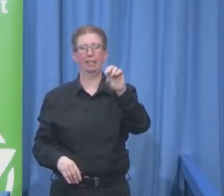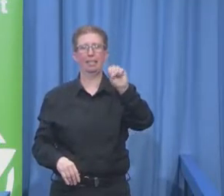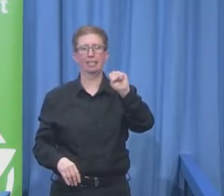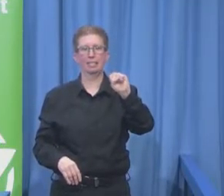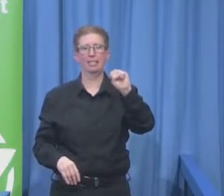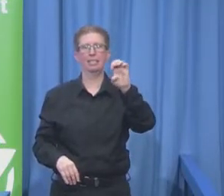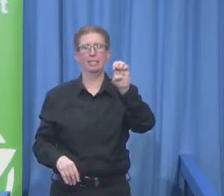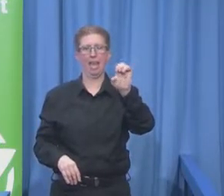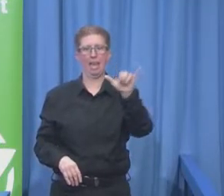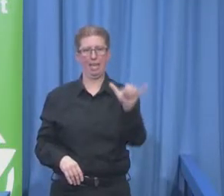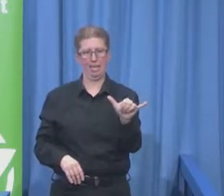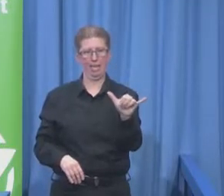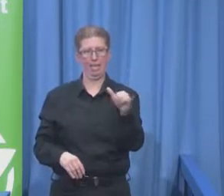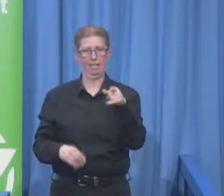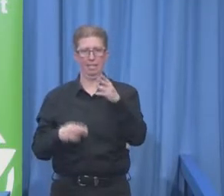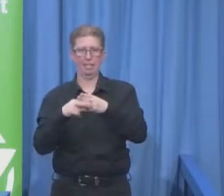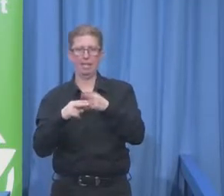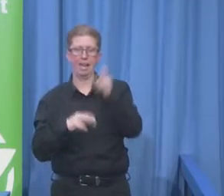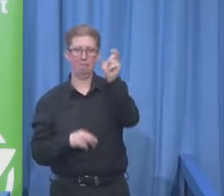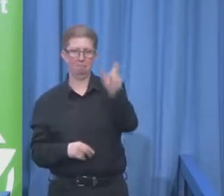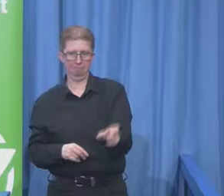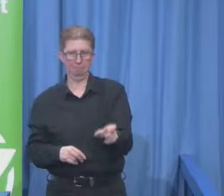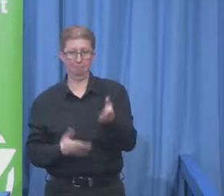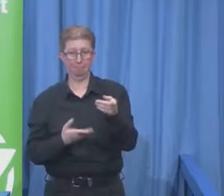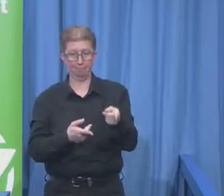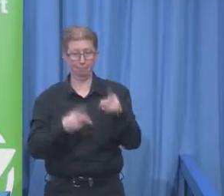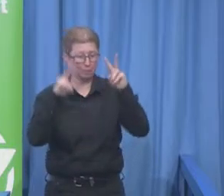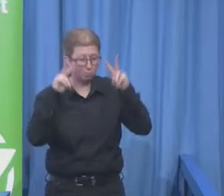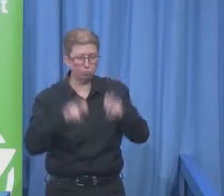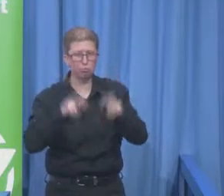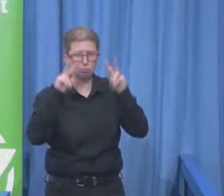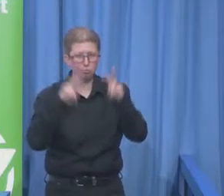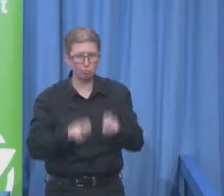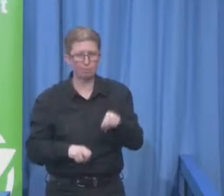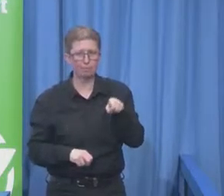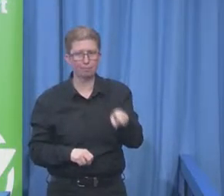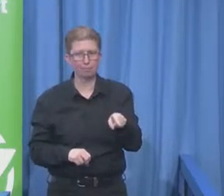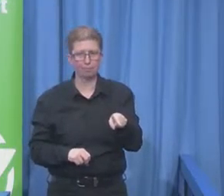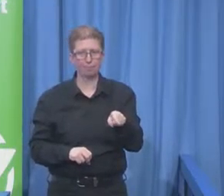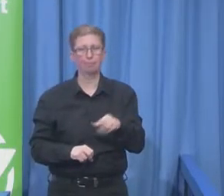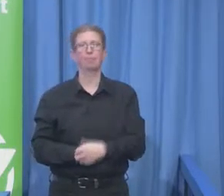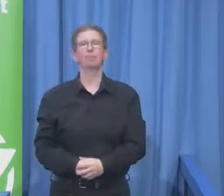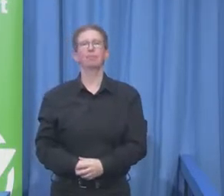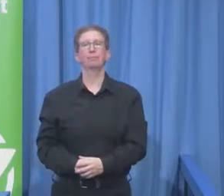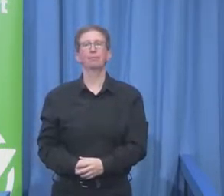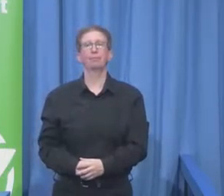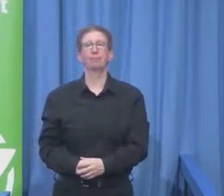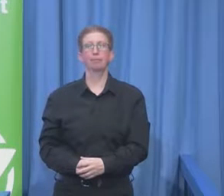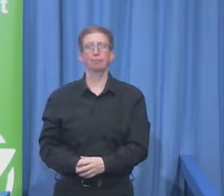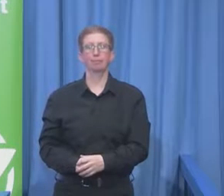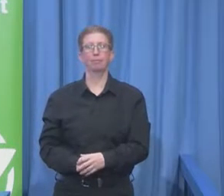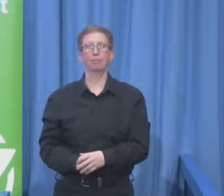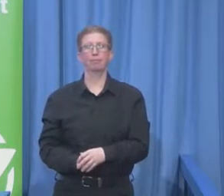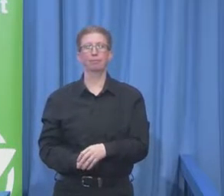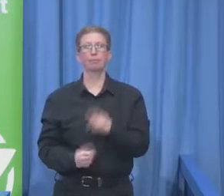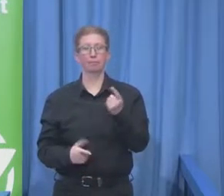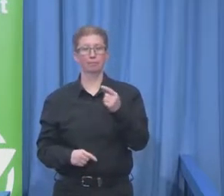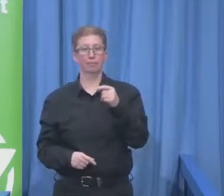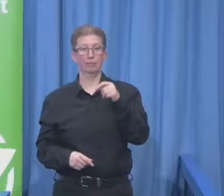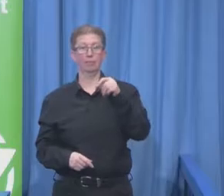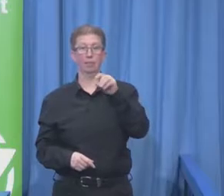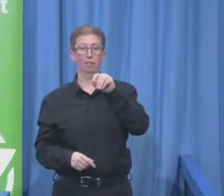45% of students do not find a job that is connected with their training. So they get a training, but 45% of them do a job that is